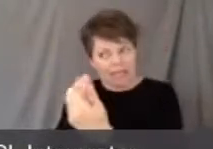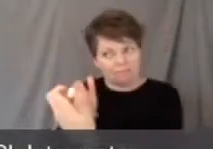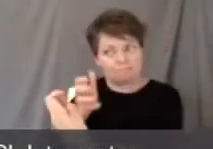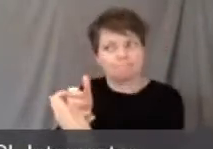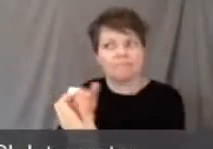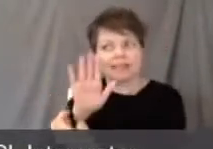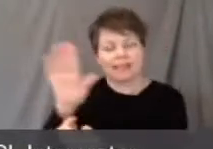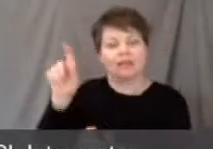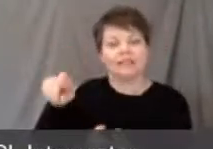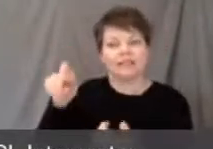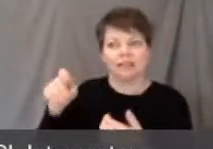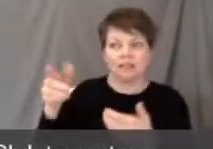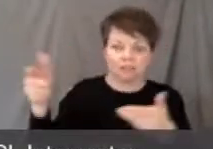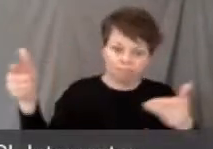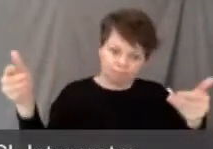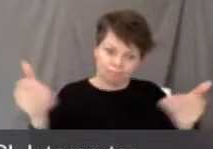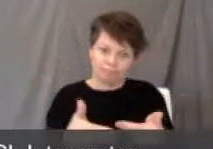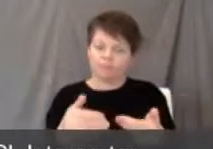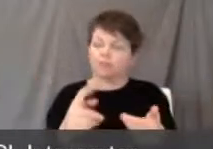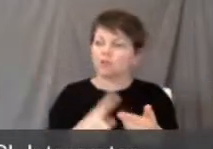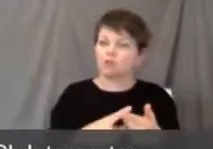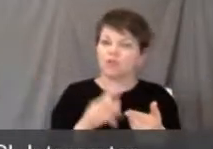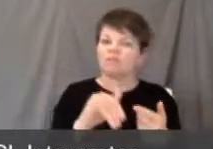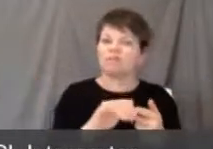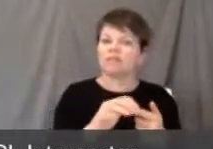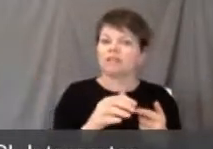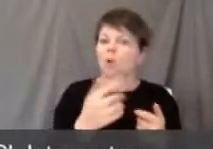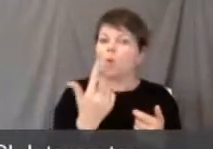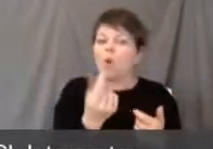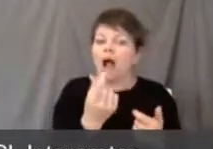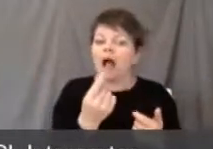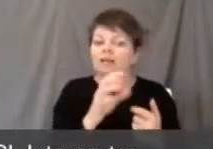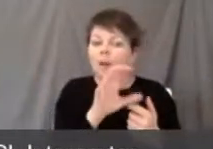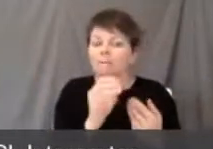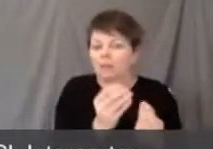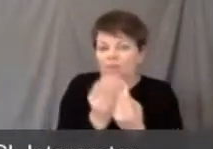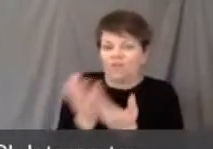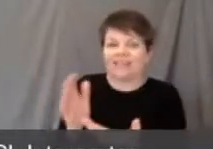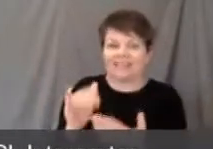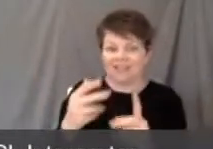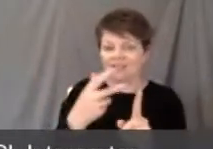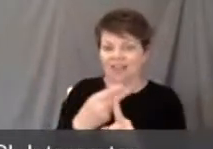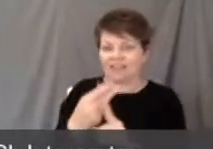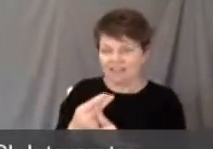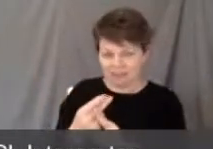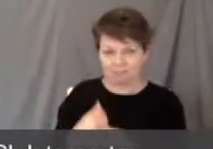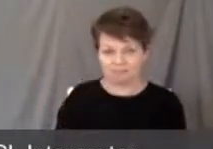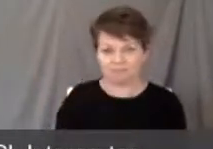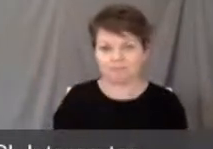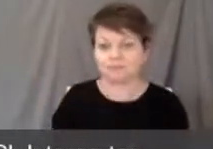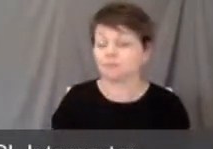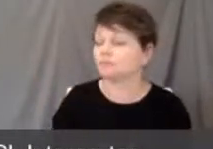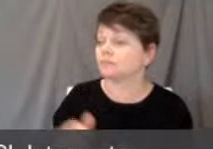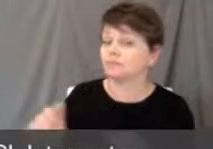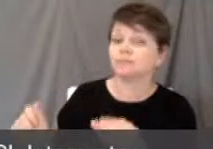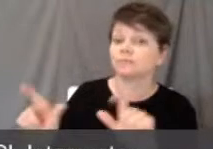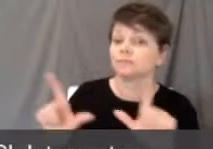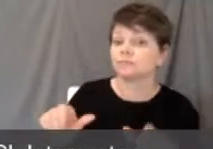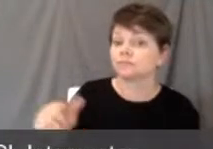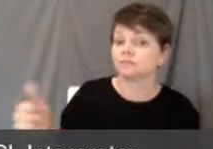by linking them with a vaccinating provider of their choice. So next slide, please.